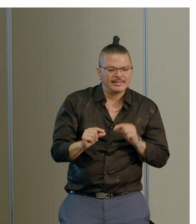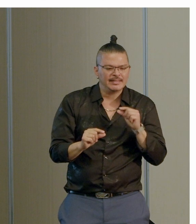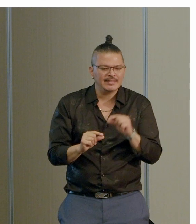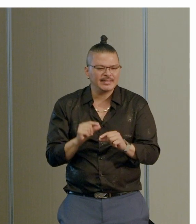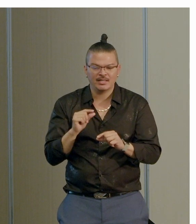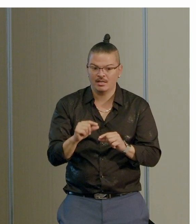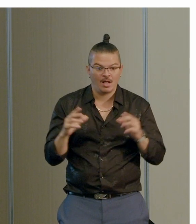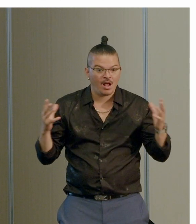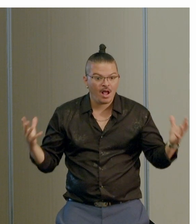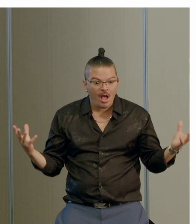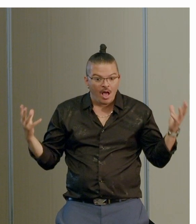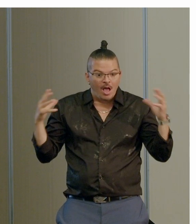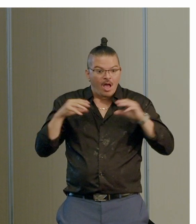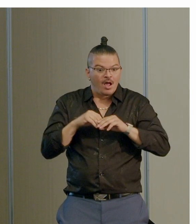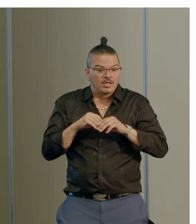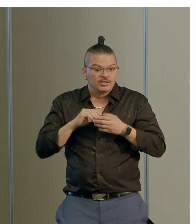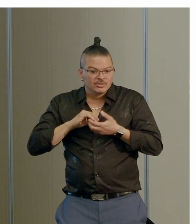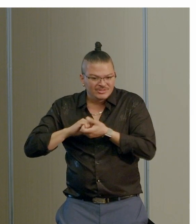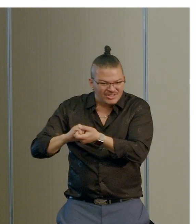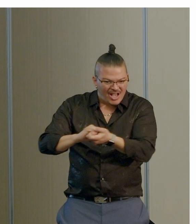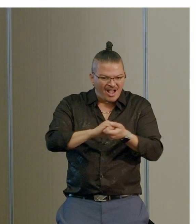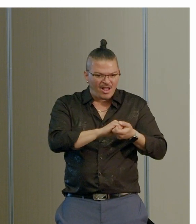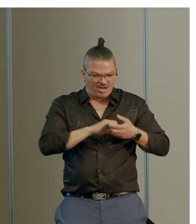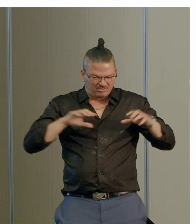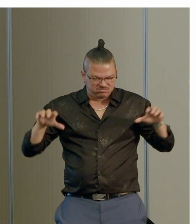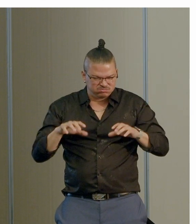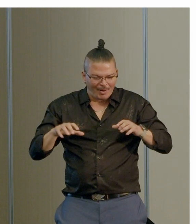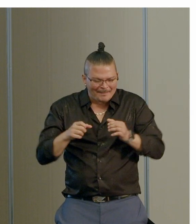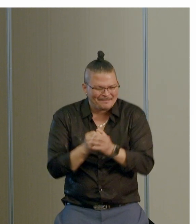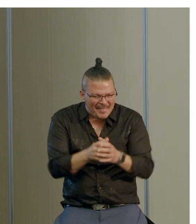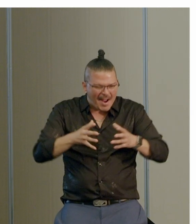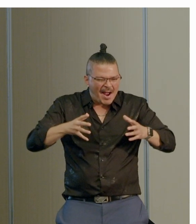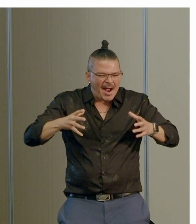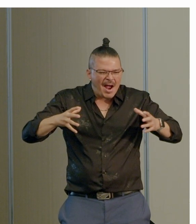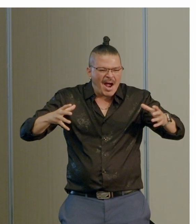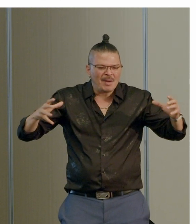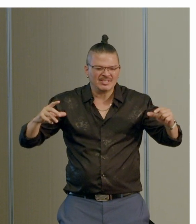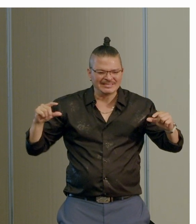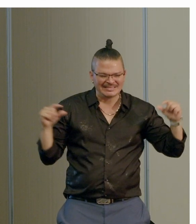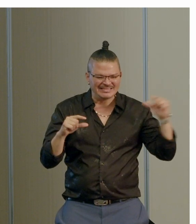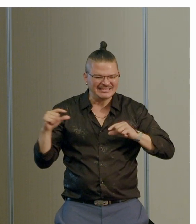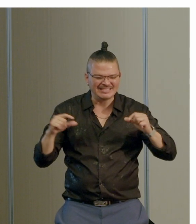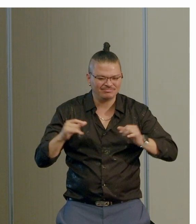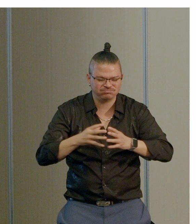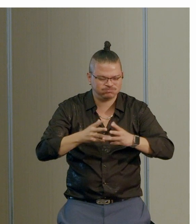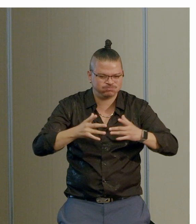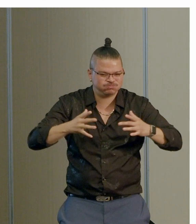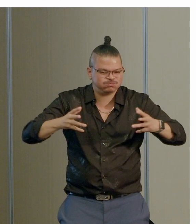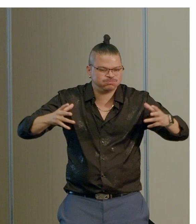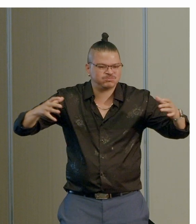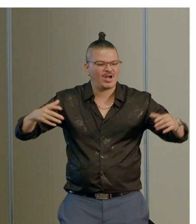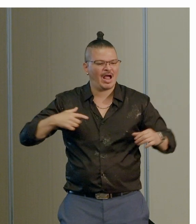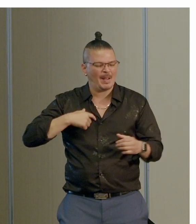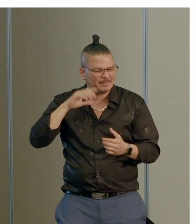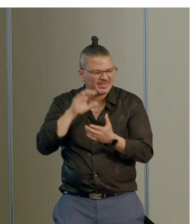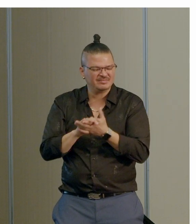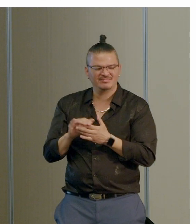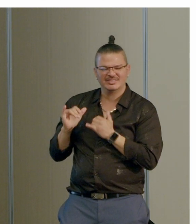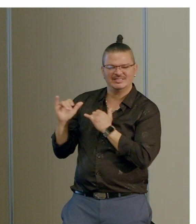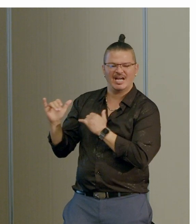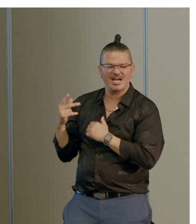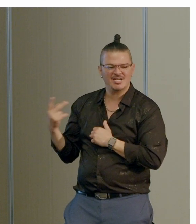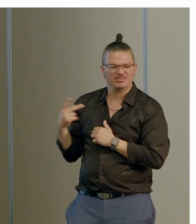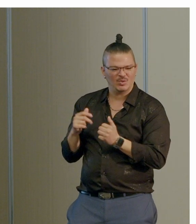I so believe in the power of collaboration, just from what I've learned from Betsy, from what I've learned from many of